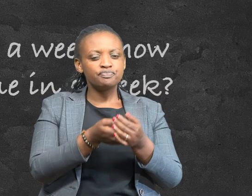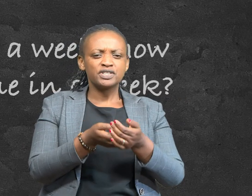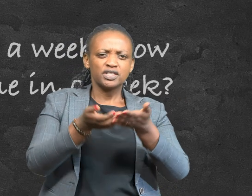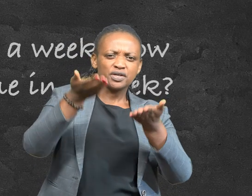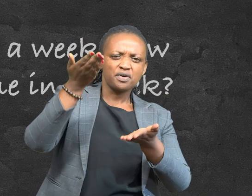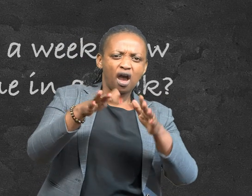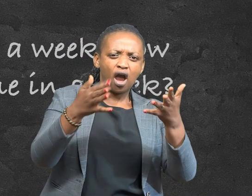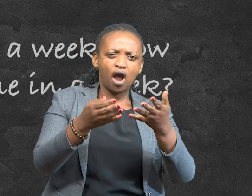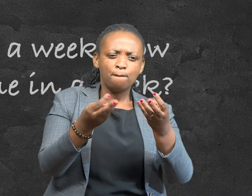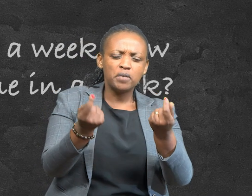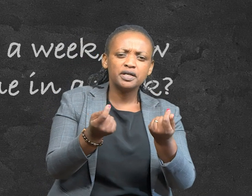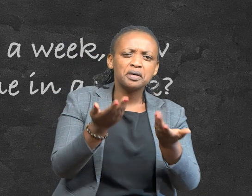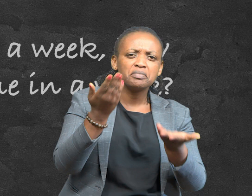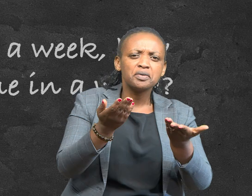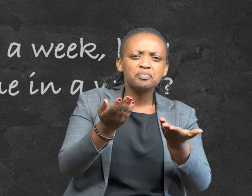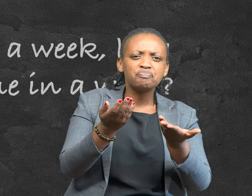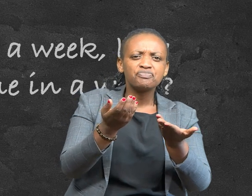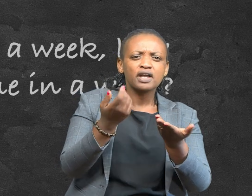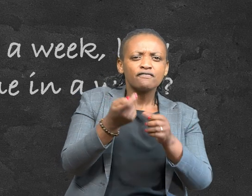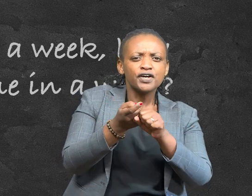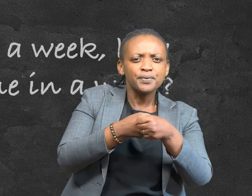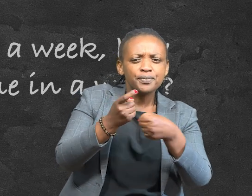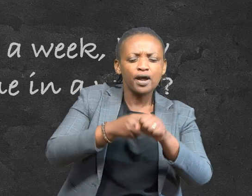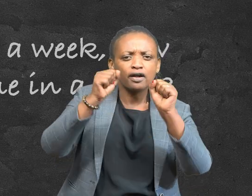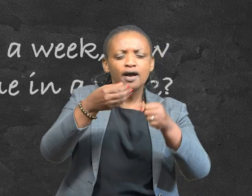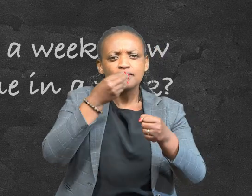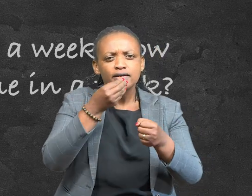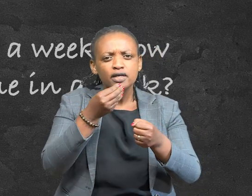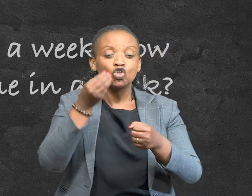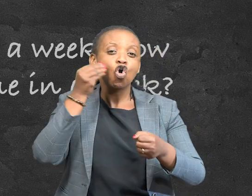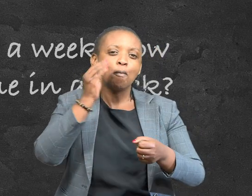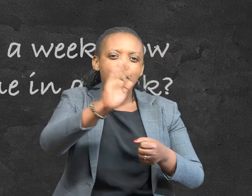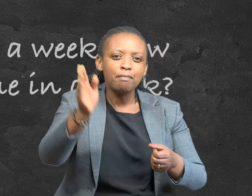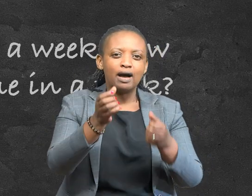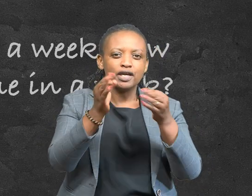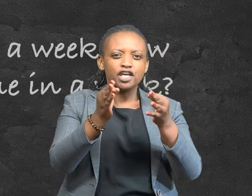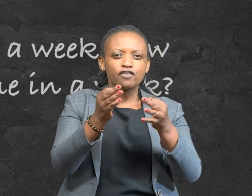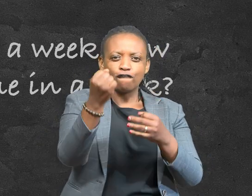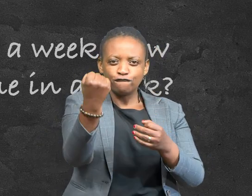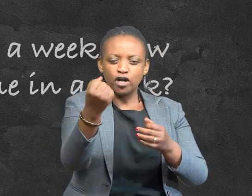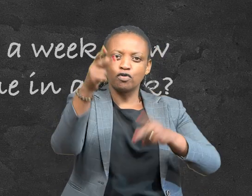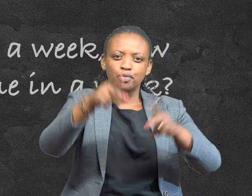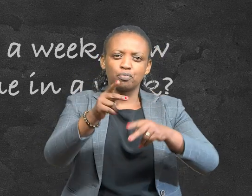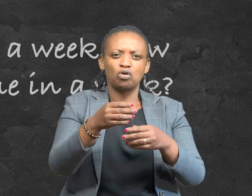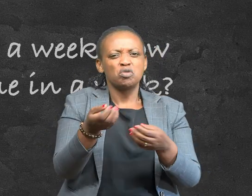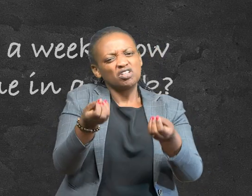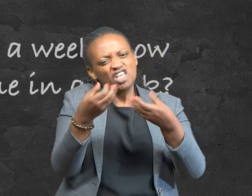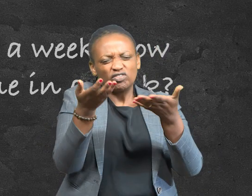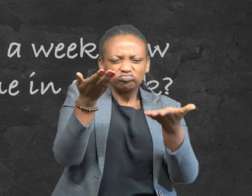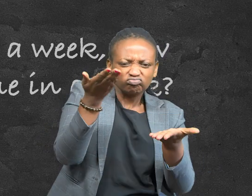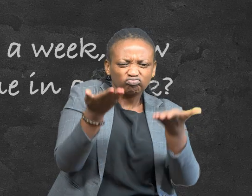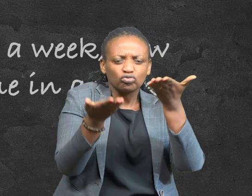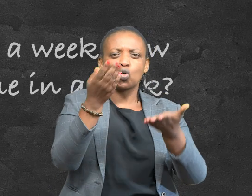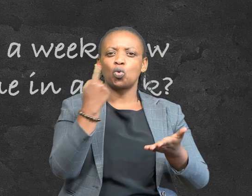Estimate how many kilograms of Irish potatoes you can eat at home if you are 5 people. Just give